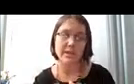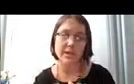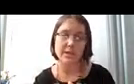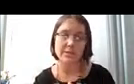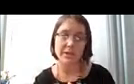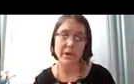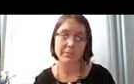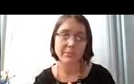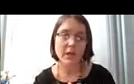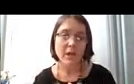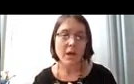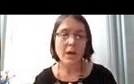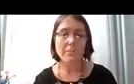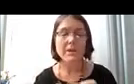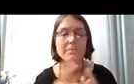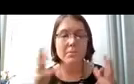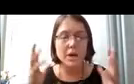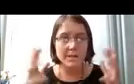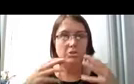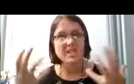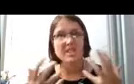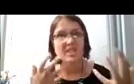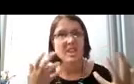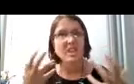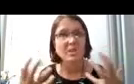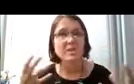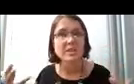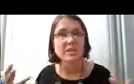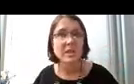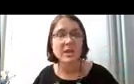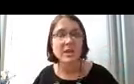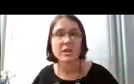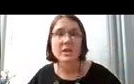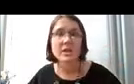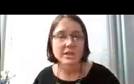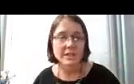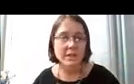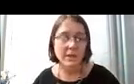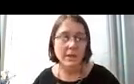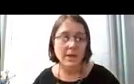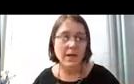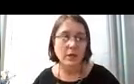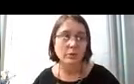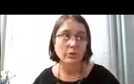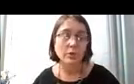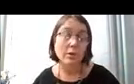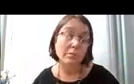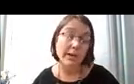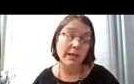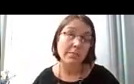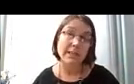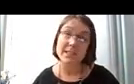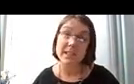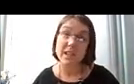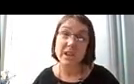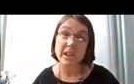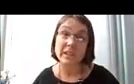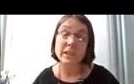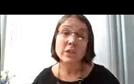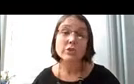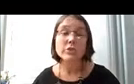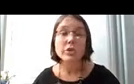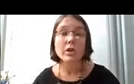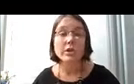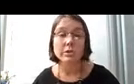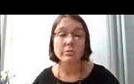for this seminar. But it might start to inspire you to think about how you're going to bring in blended